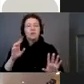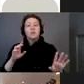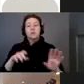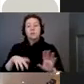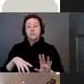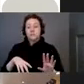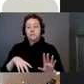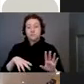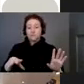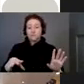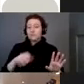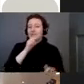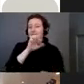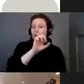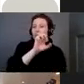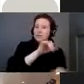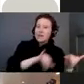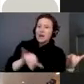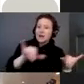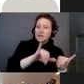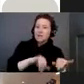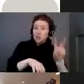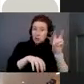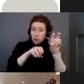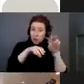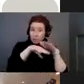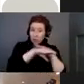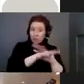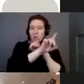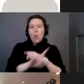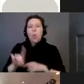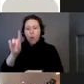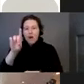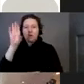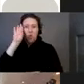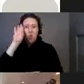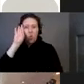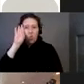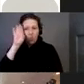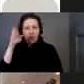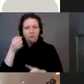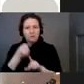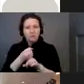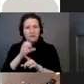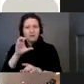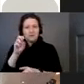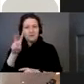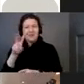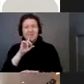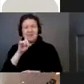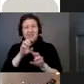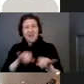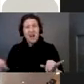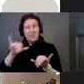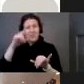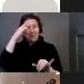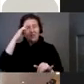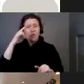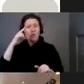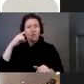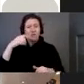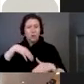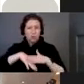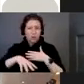So, it's not rare. It's common. One in 200 births. That's actually pretty common for a birth defect or